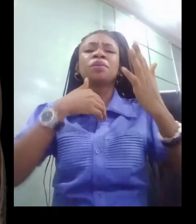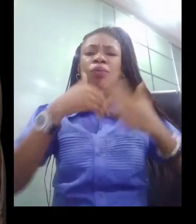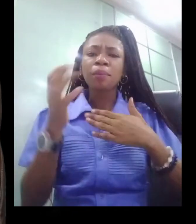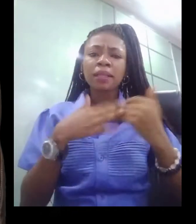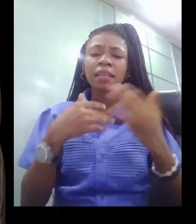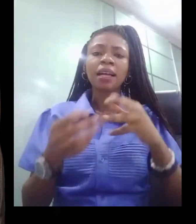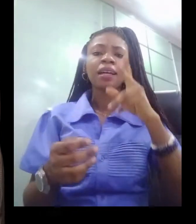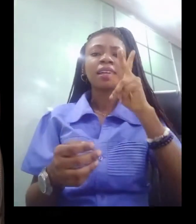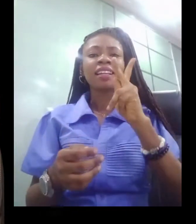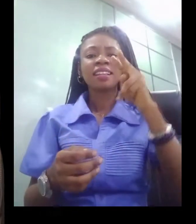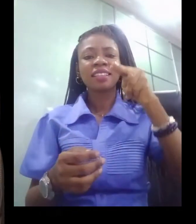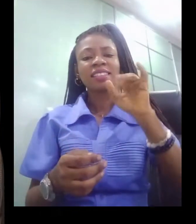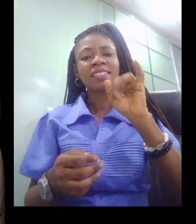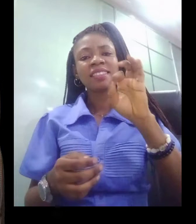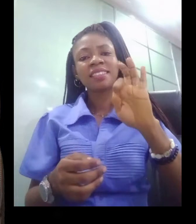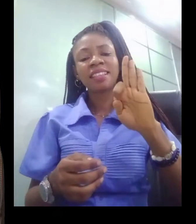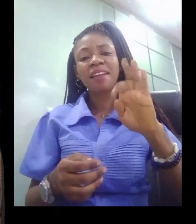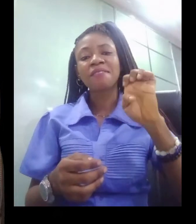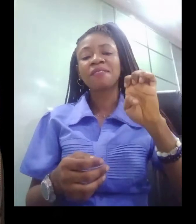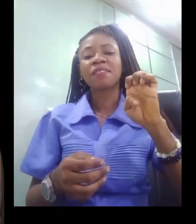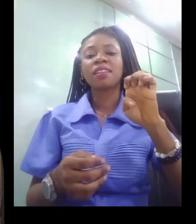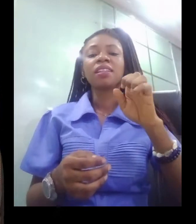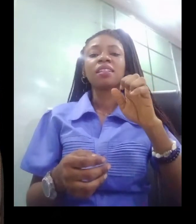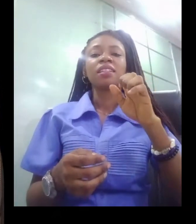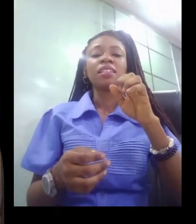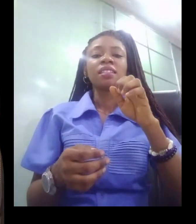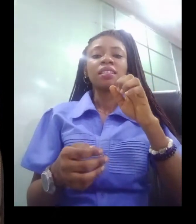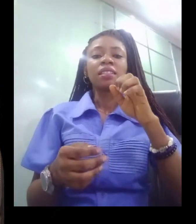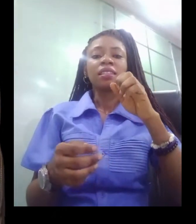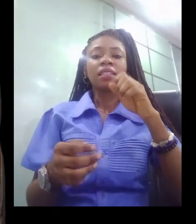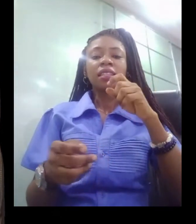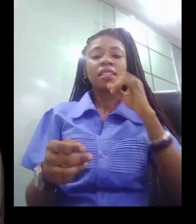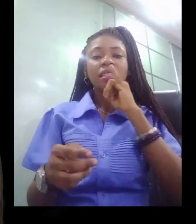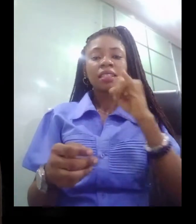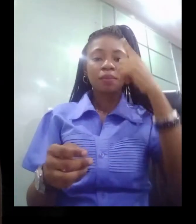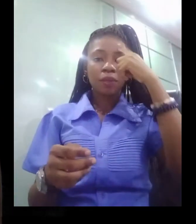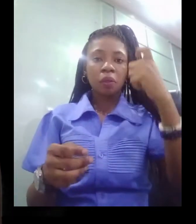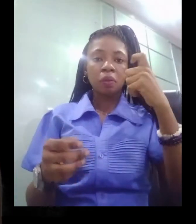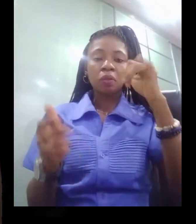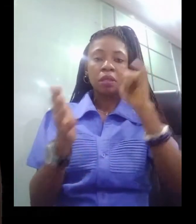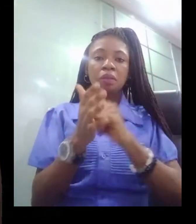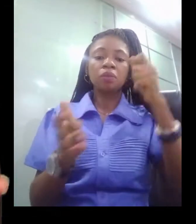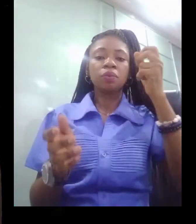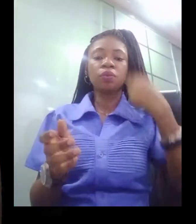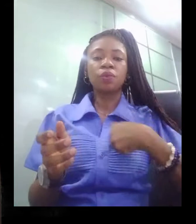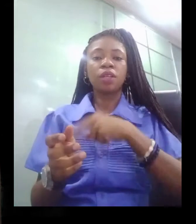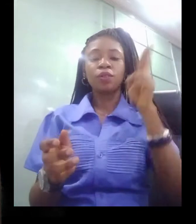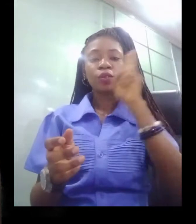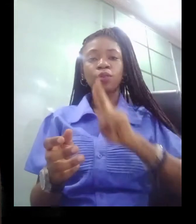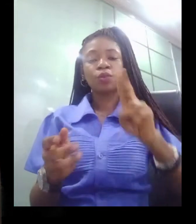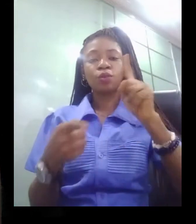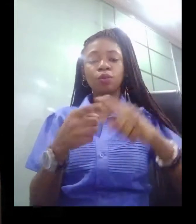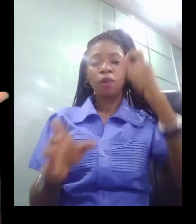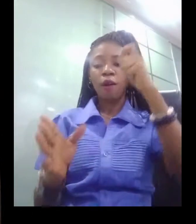in English because it cuts something, or whether we use it to cut because it's called knife, is a